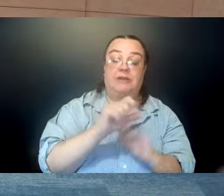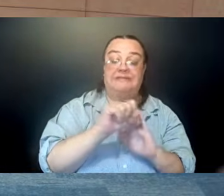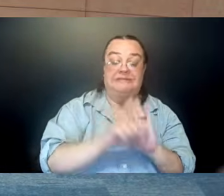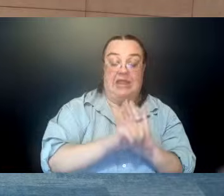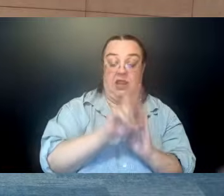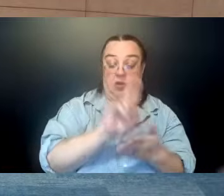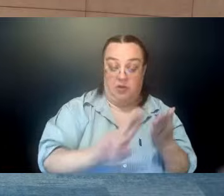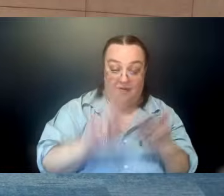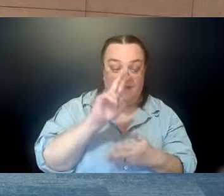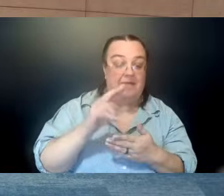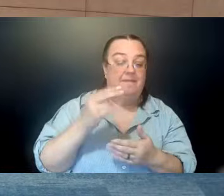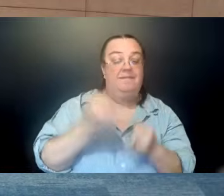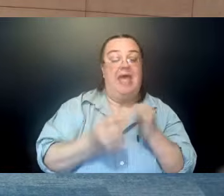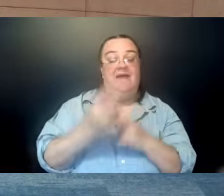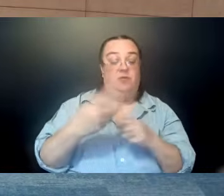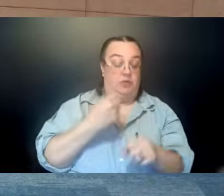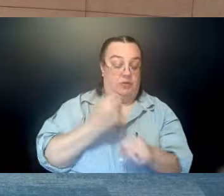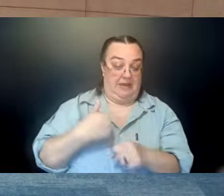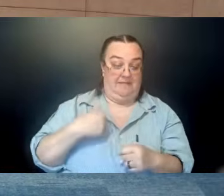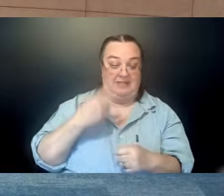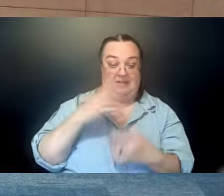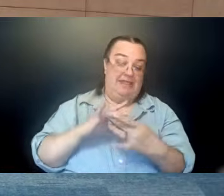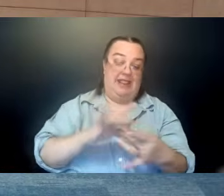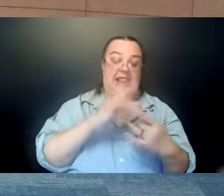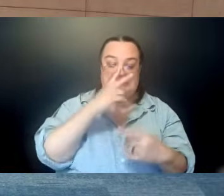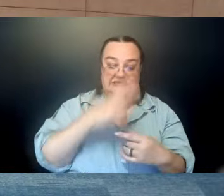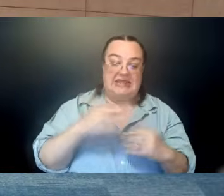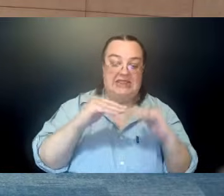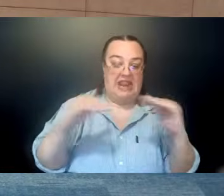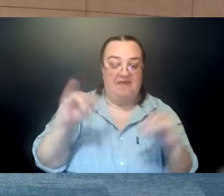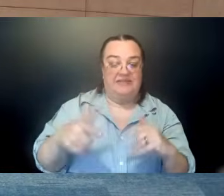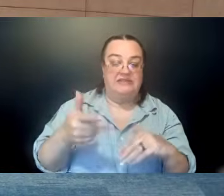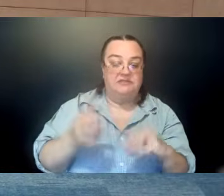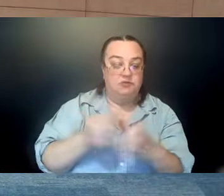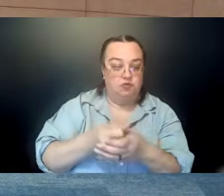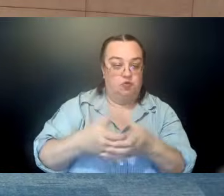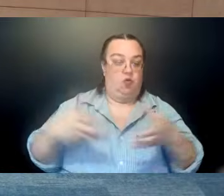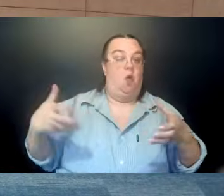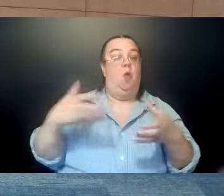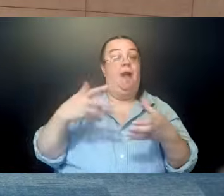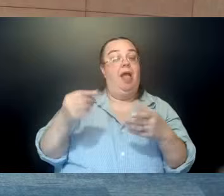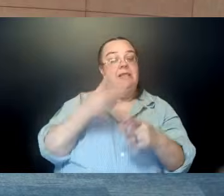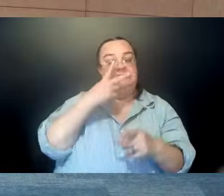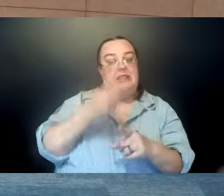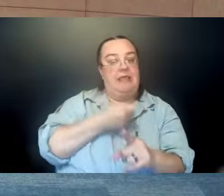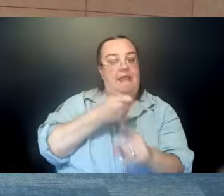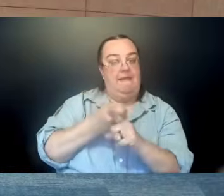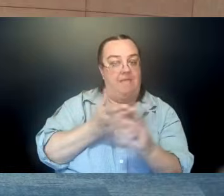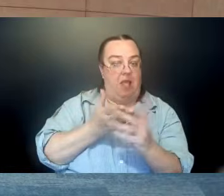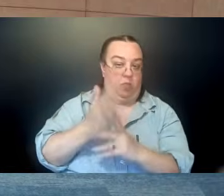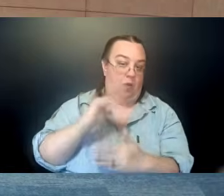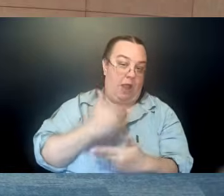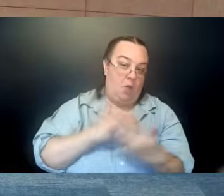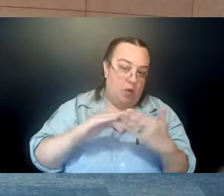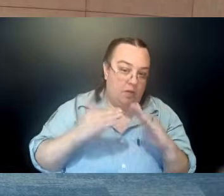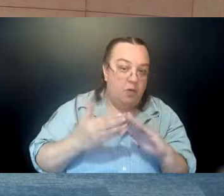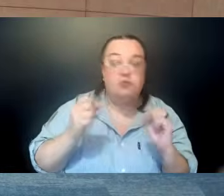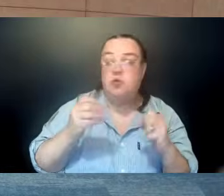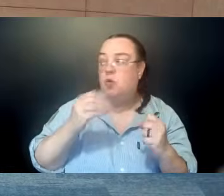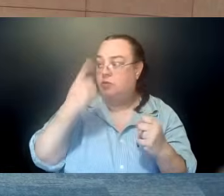being the liaison, we have seen the level of this being grown and the impact that it has throughout our community. So